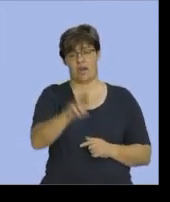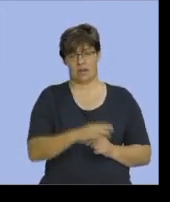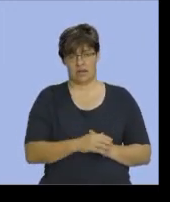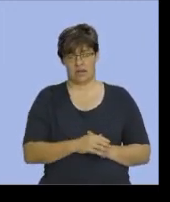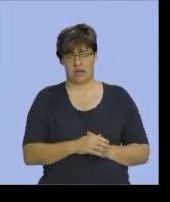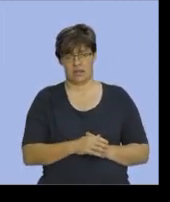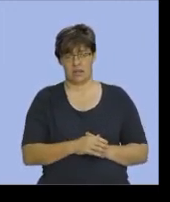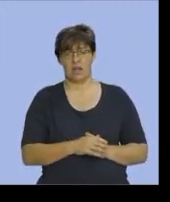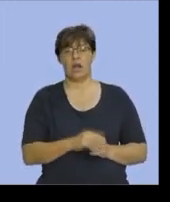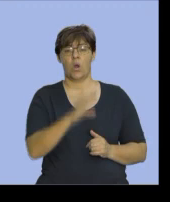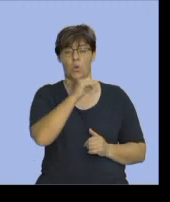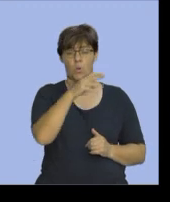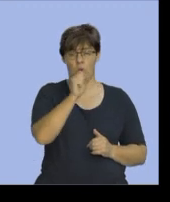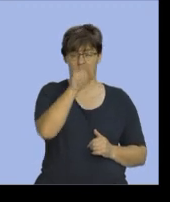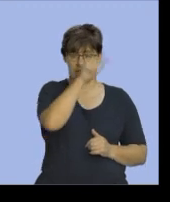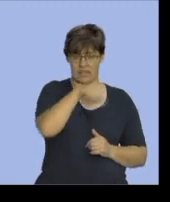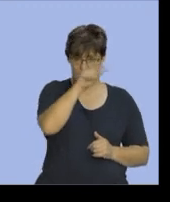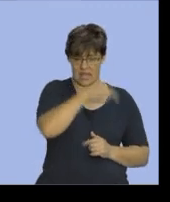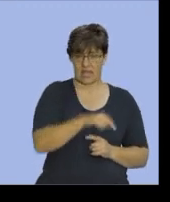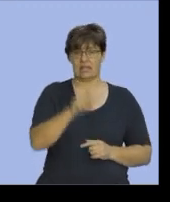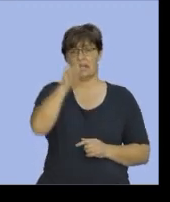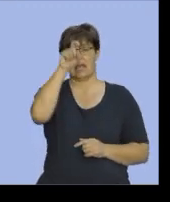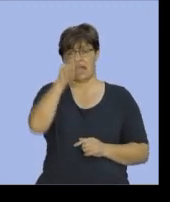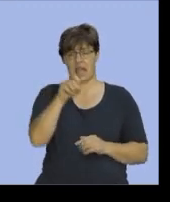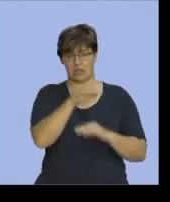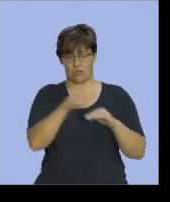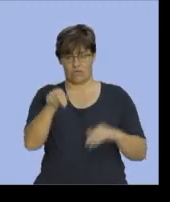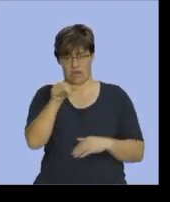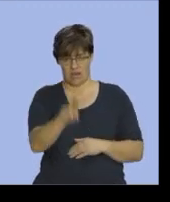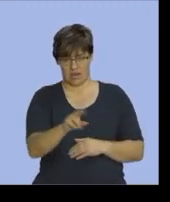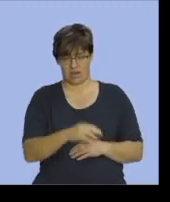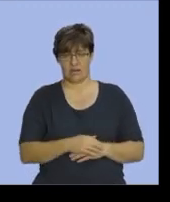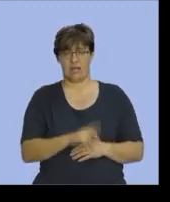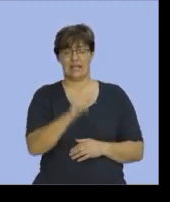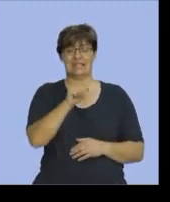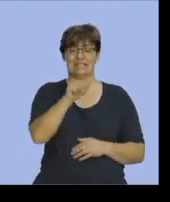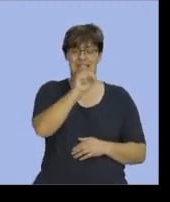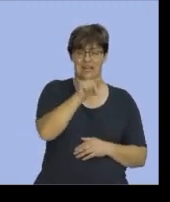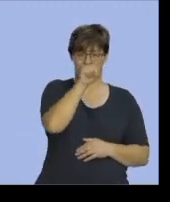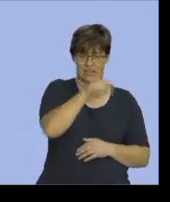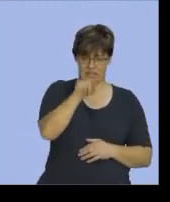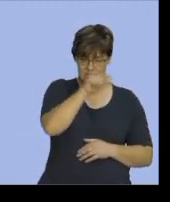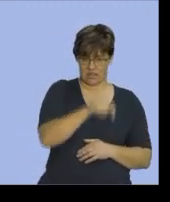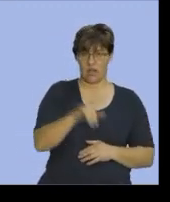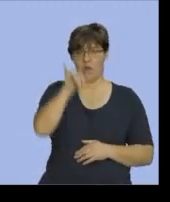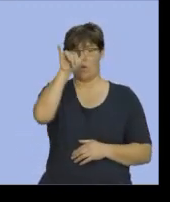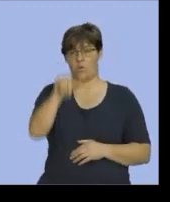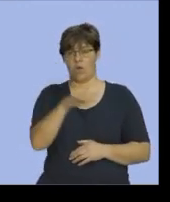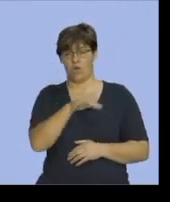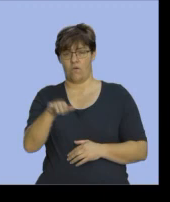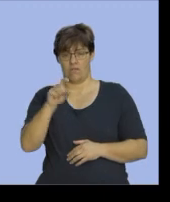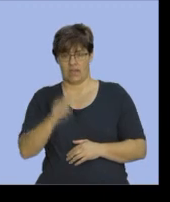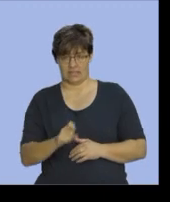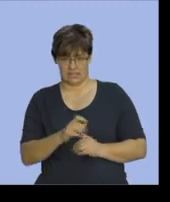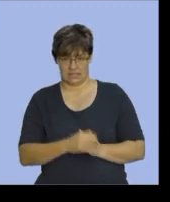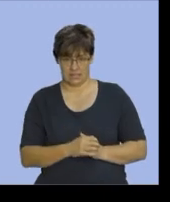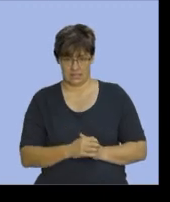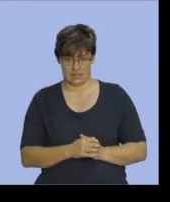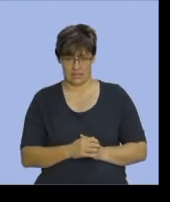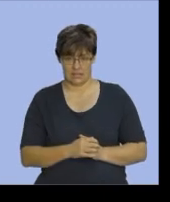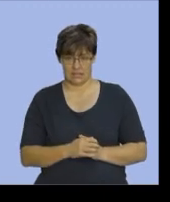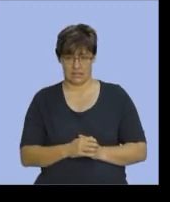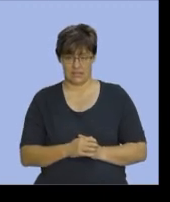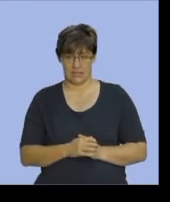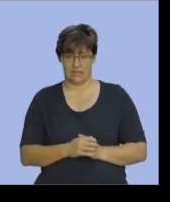to say y over r. Define cos theta, x over r. Define tan theta,